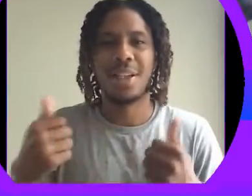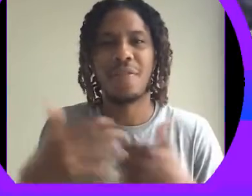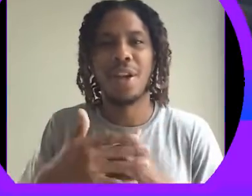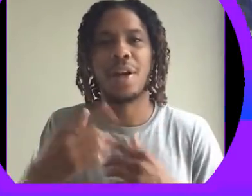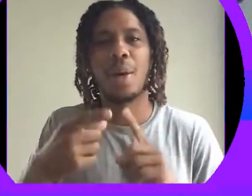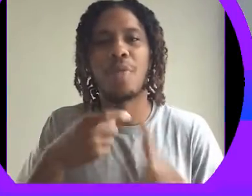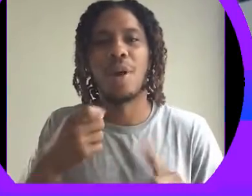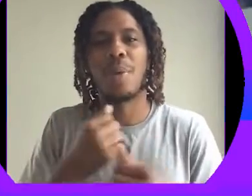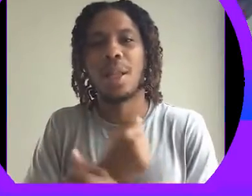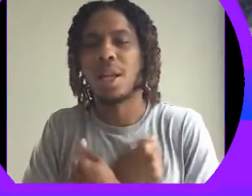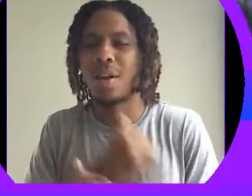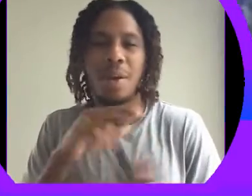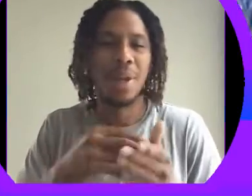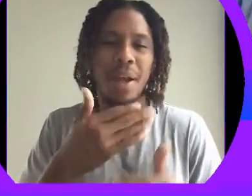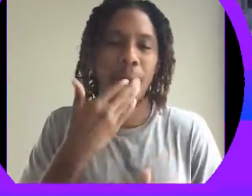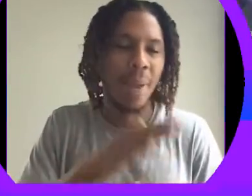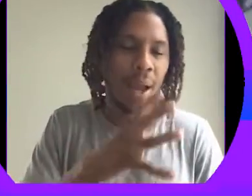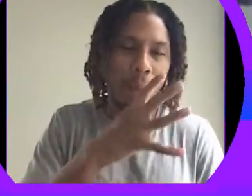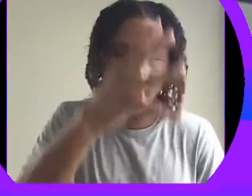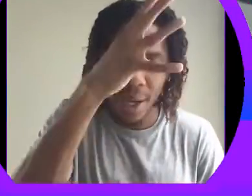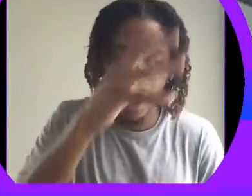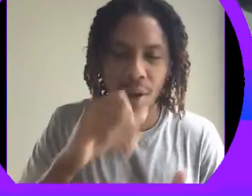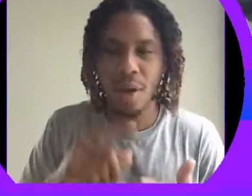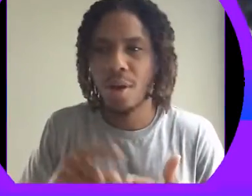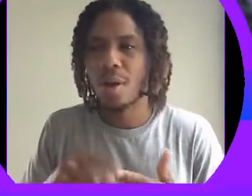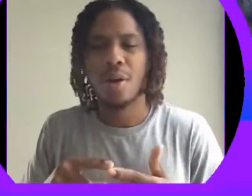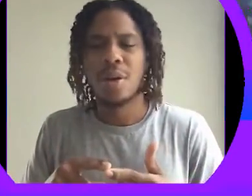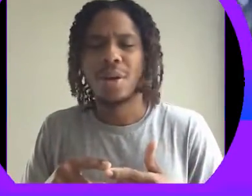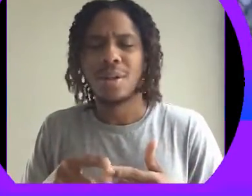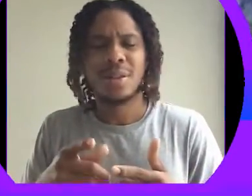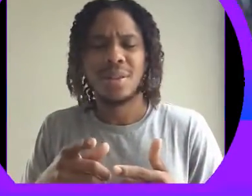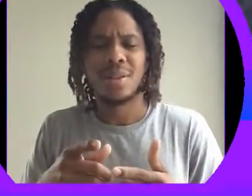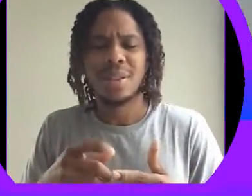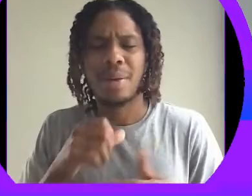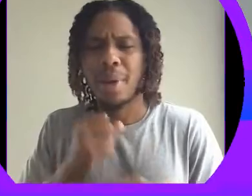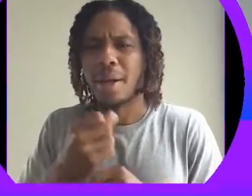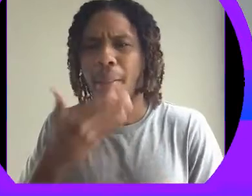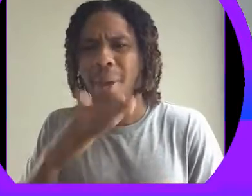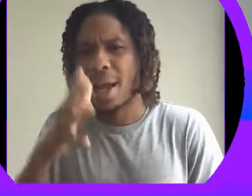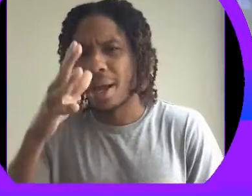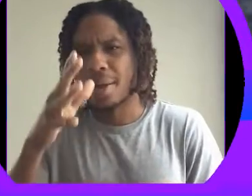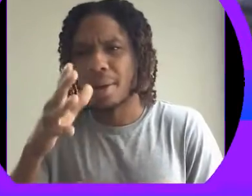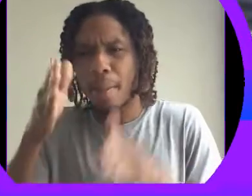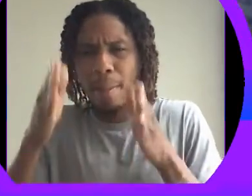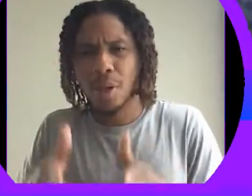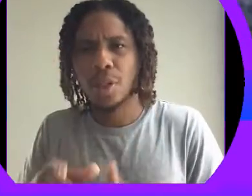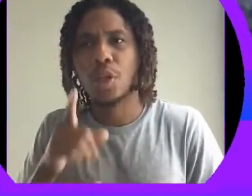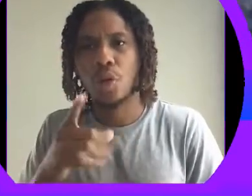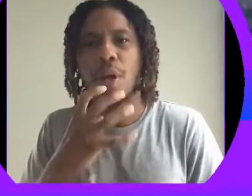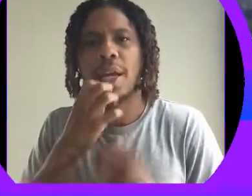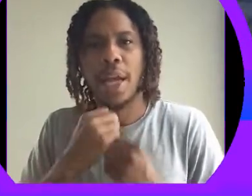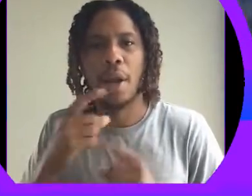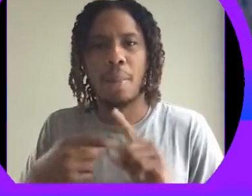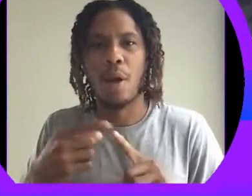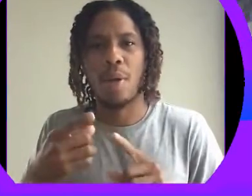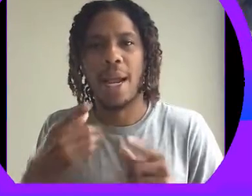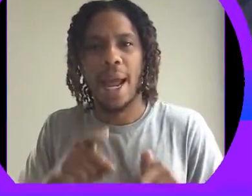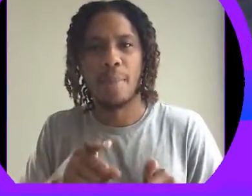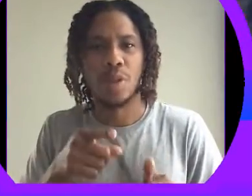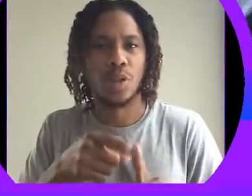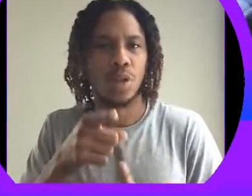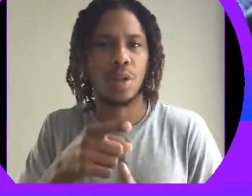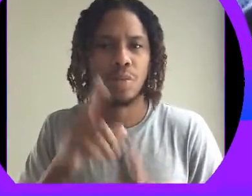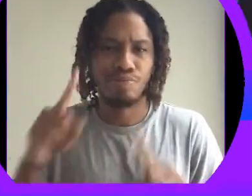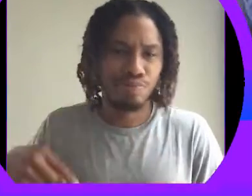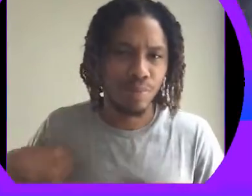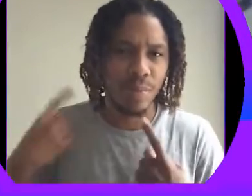a source of love. Doesn't make you a bad parent, doesn't make you a bad person on the spectrum. You care about what happens to you, and you've cared all